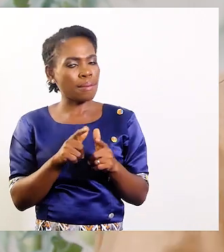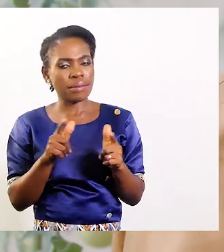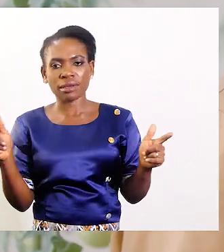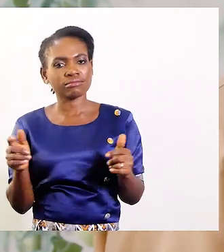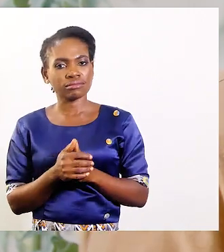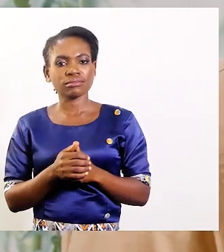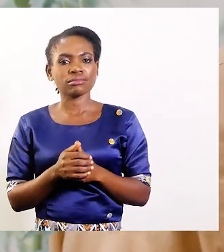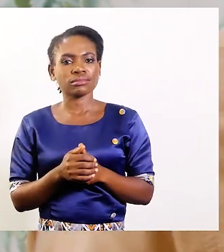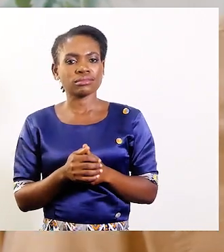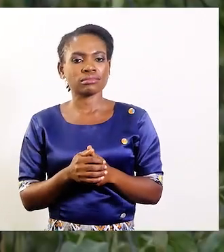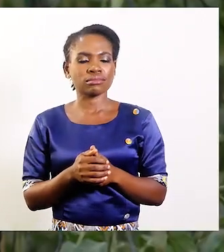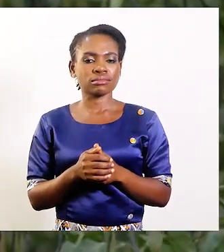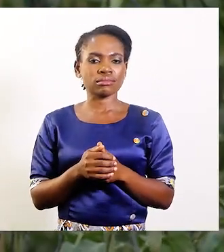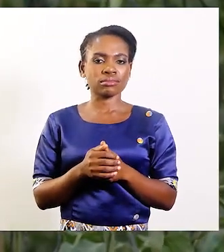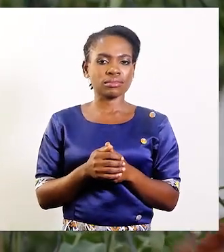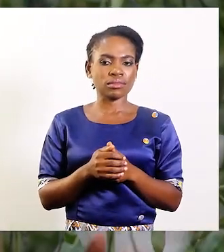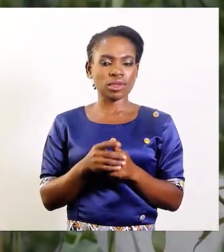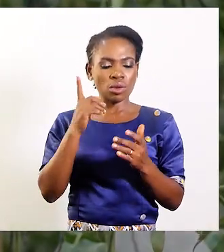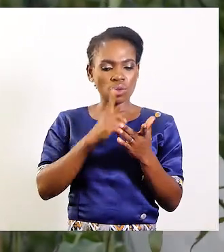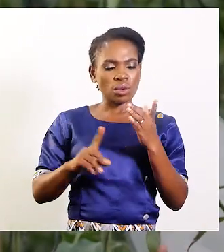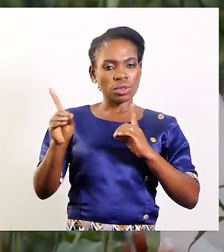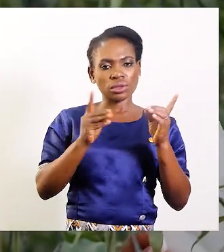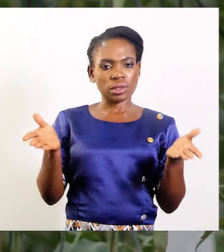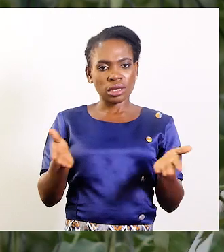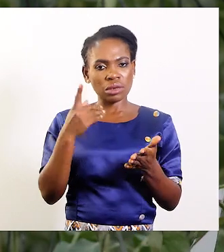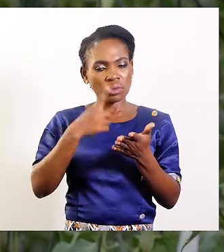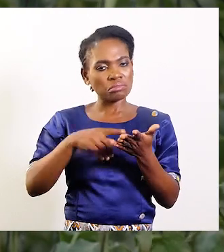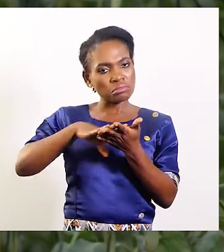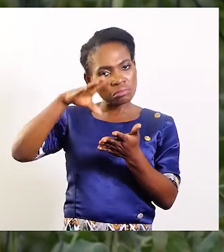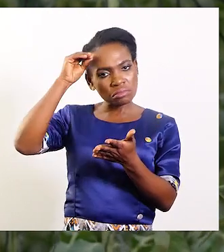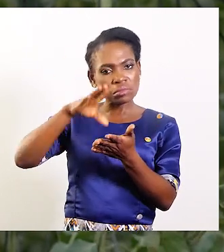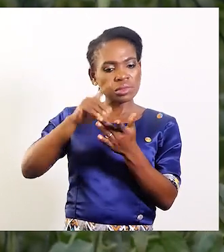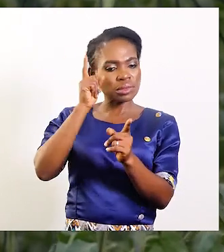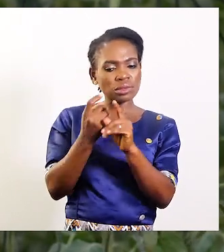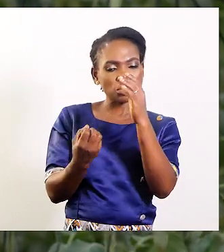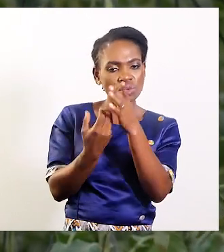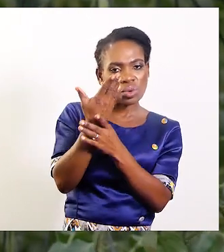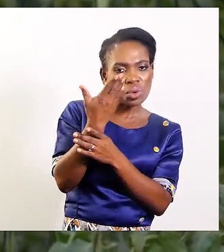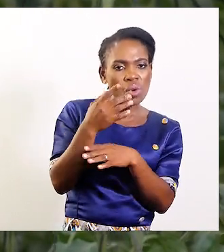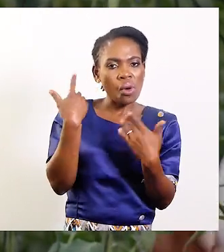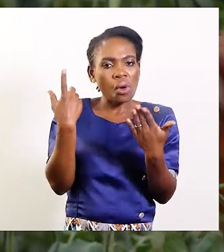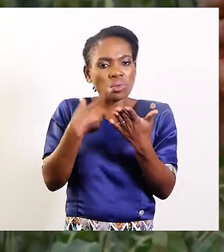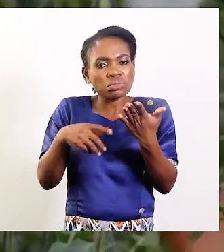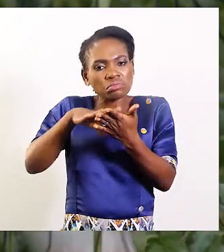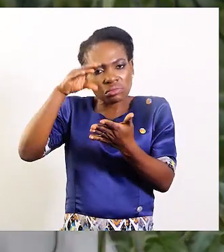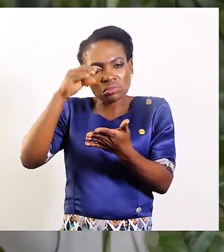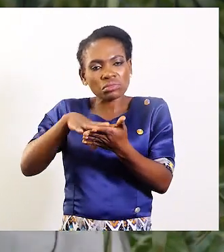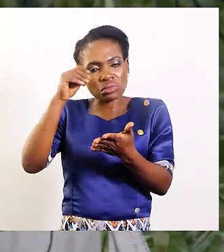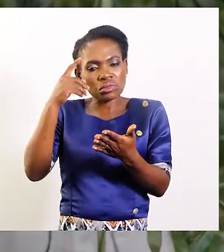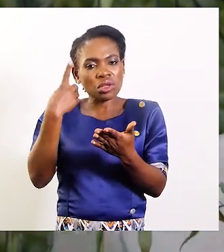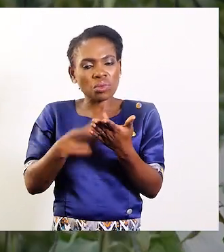Yeah. So that's a bit about. So what do they do when they come here? Do they just learn how to grow the plants in this